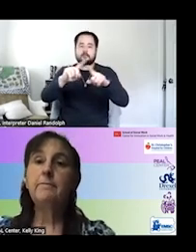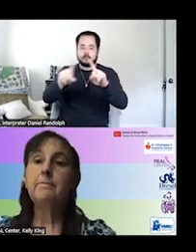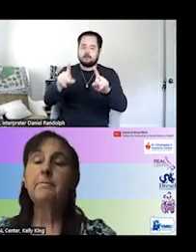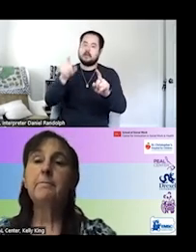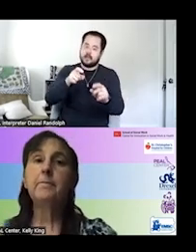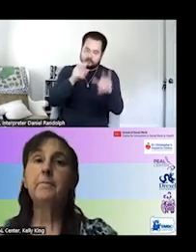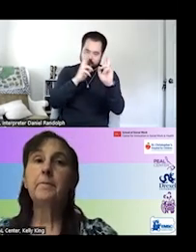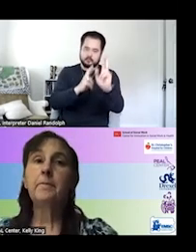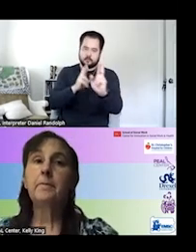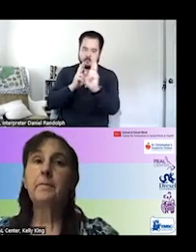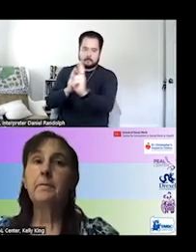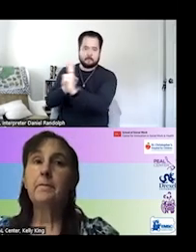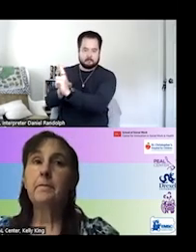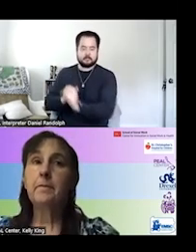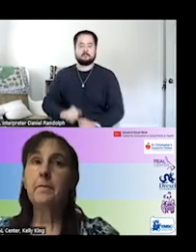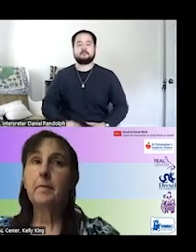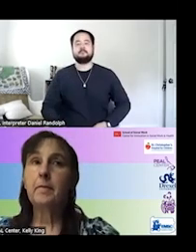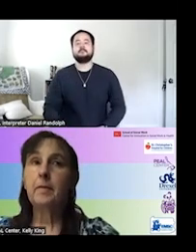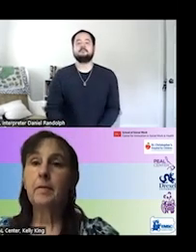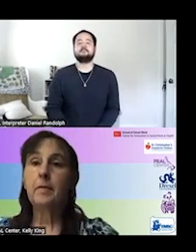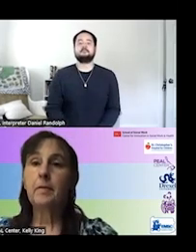ahead.